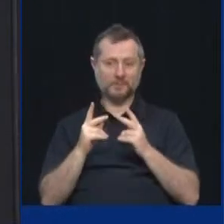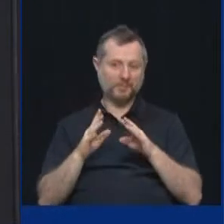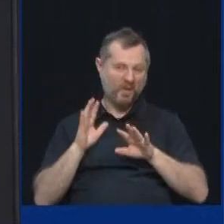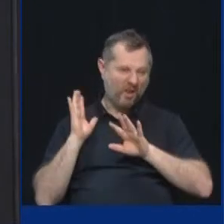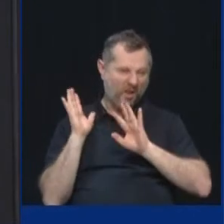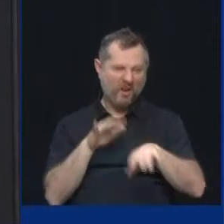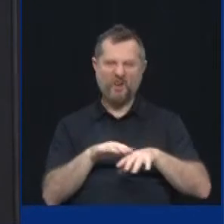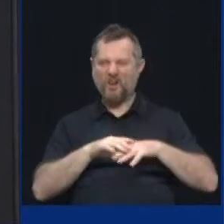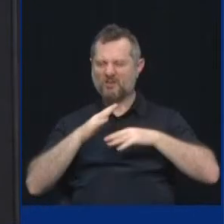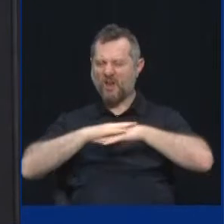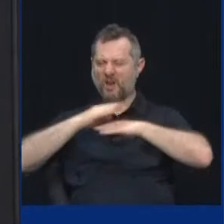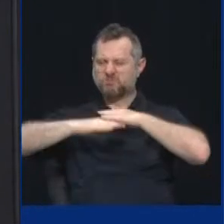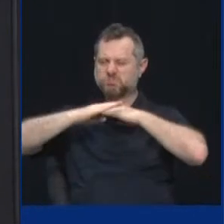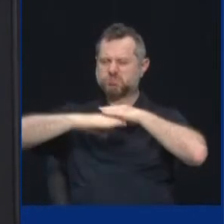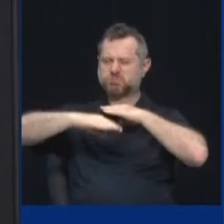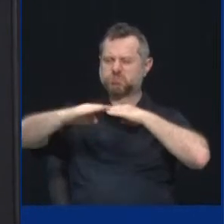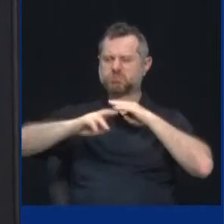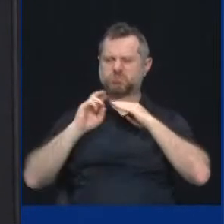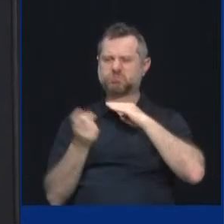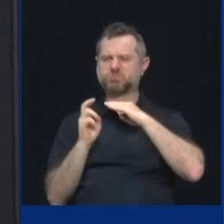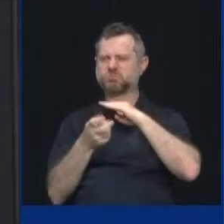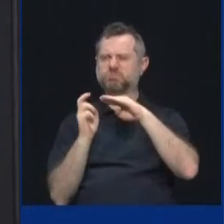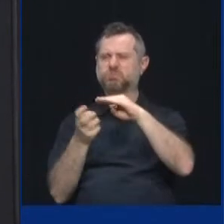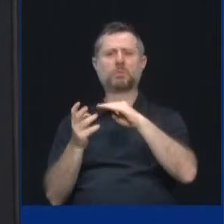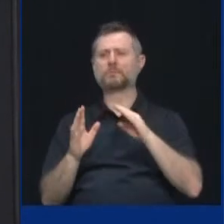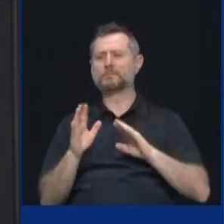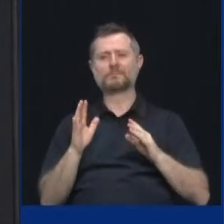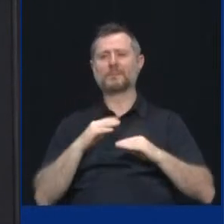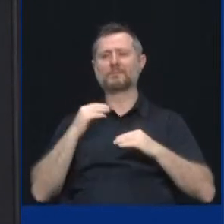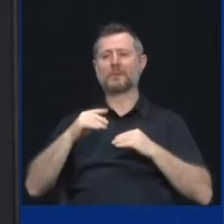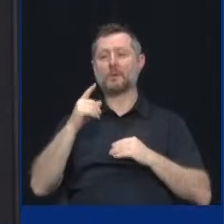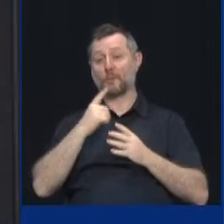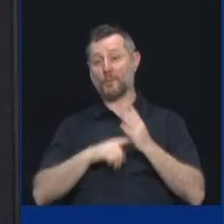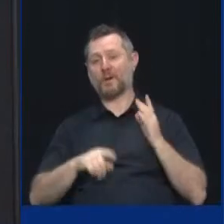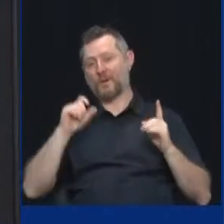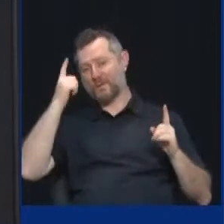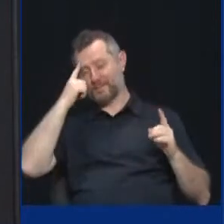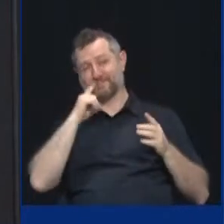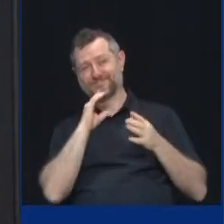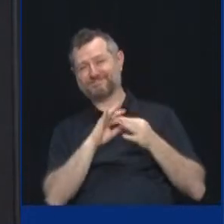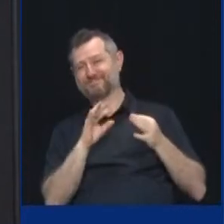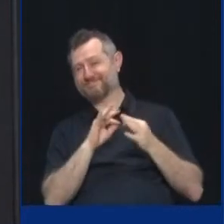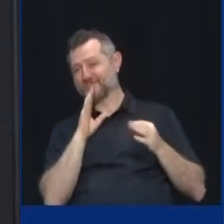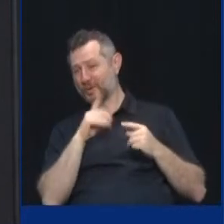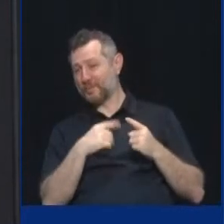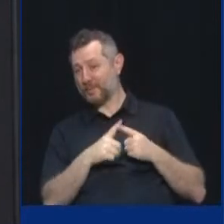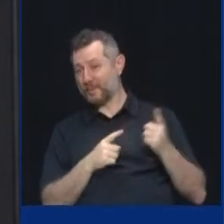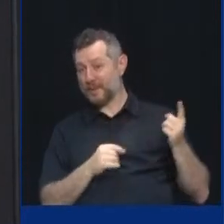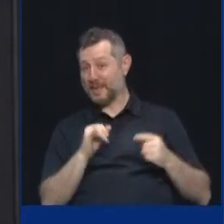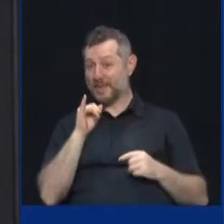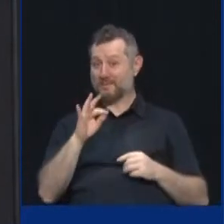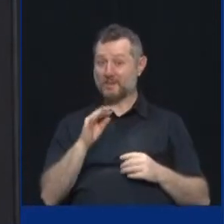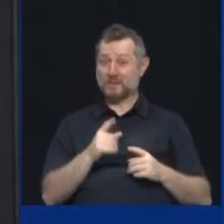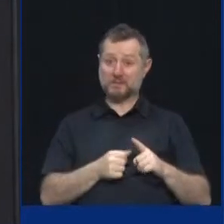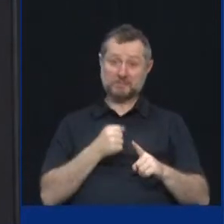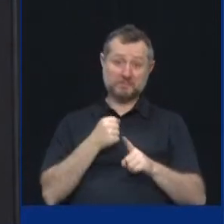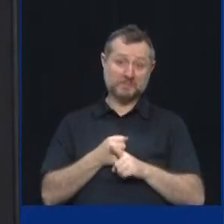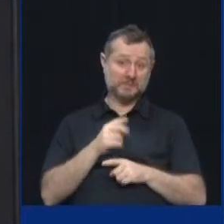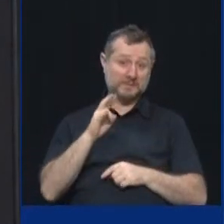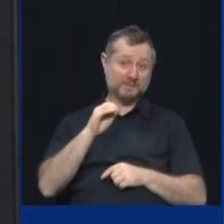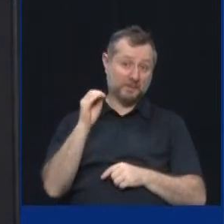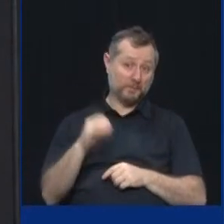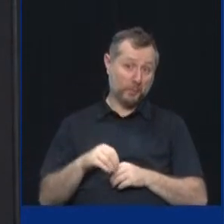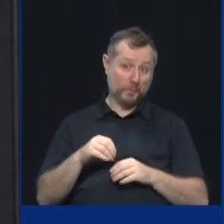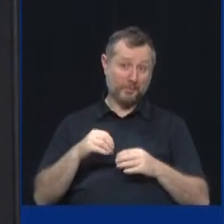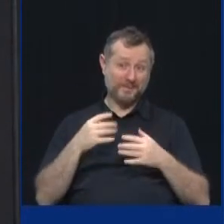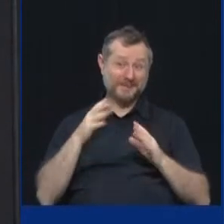social distancing restrictions. Those are all the ones that the governor's talking about would be all lifted once you hit